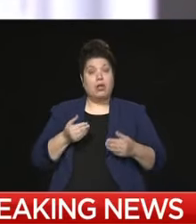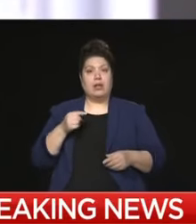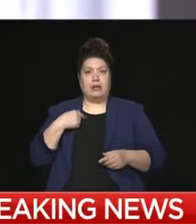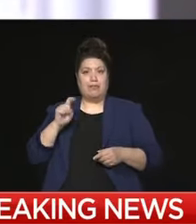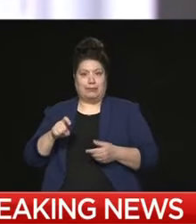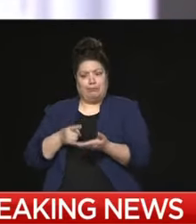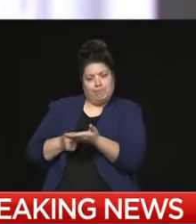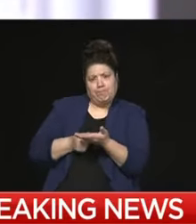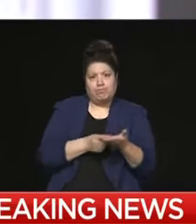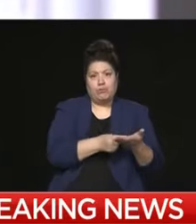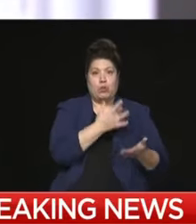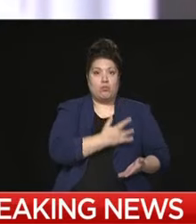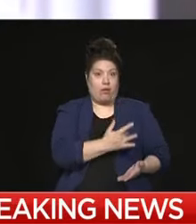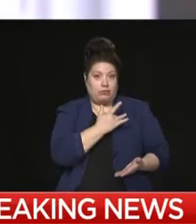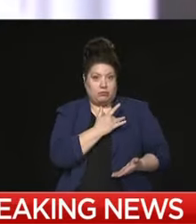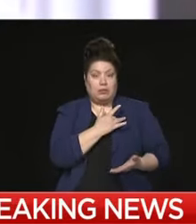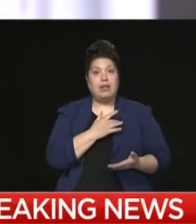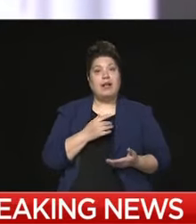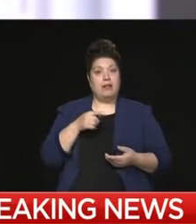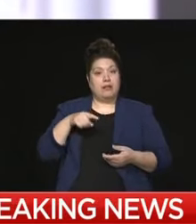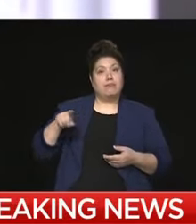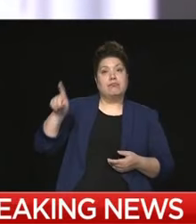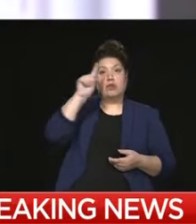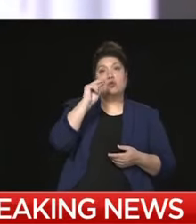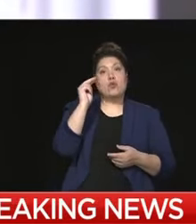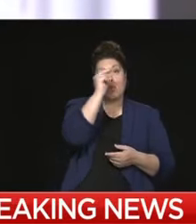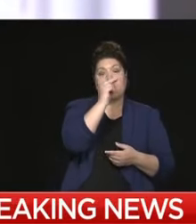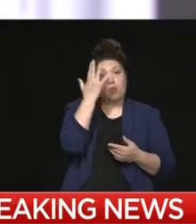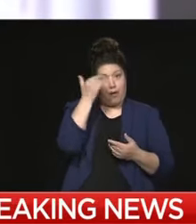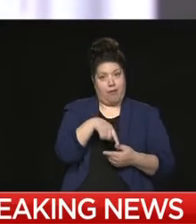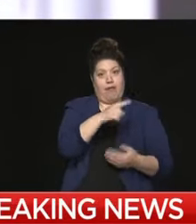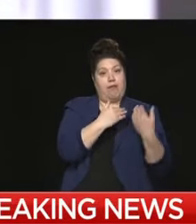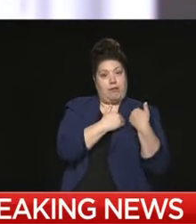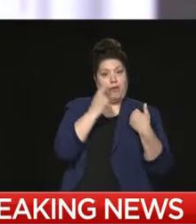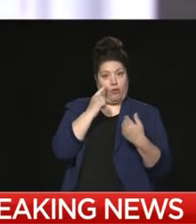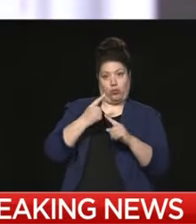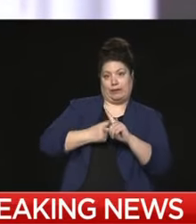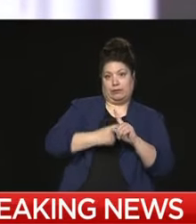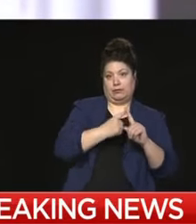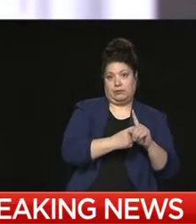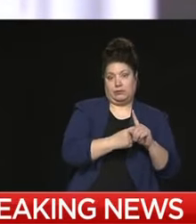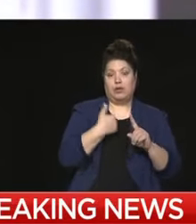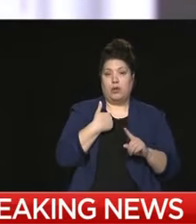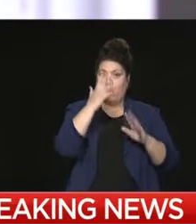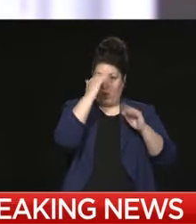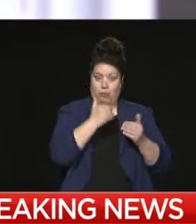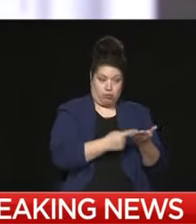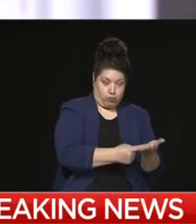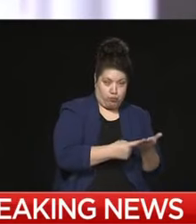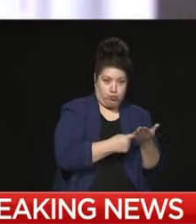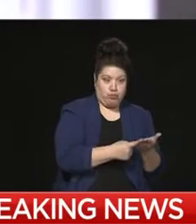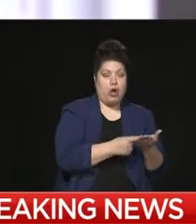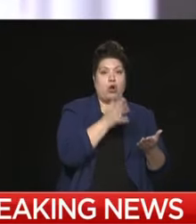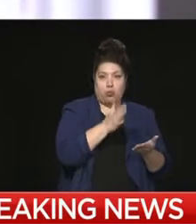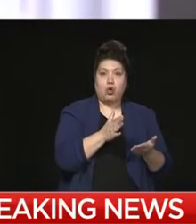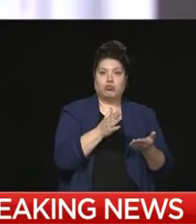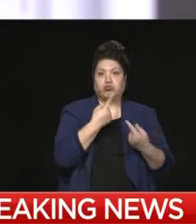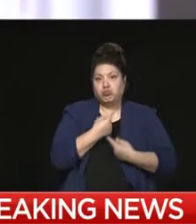and territories as they govern rental relationships, and we hope to have more details to share very soon.